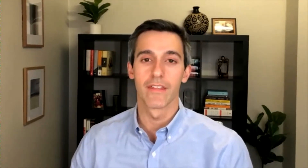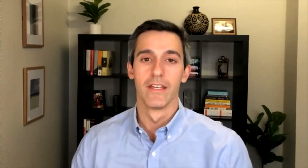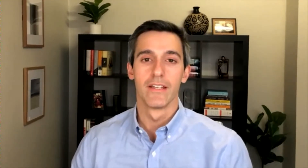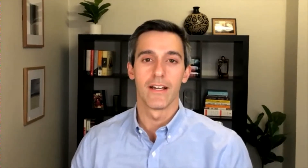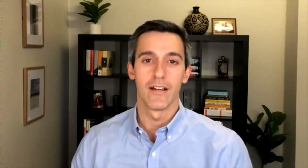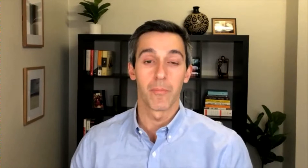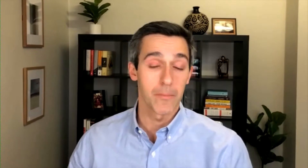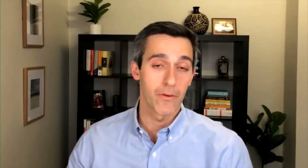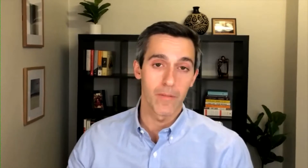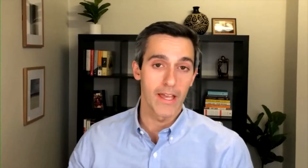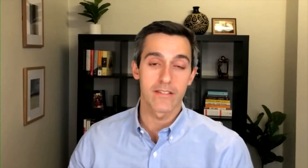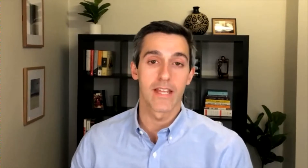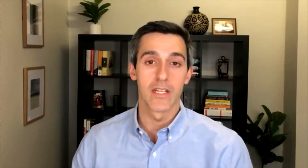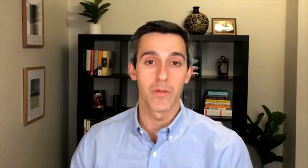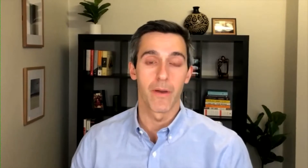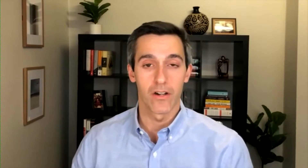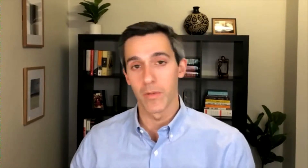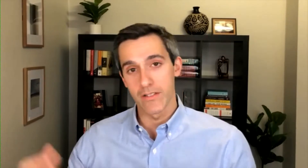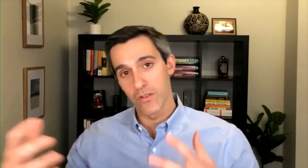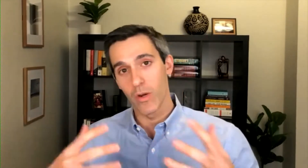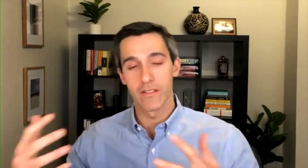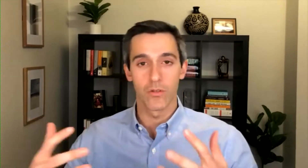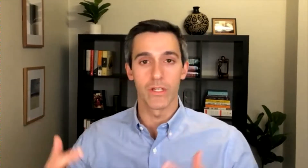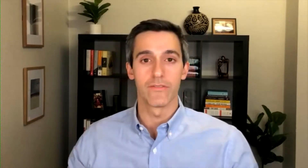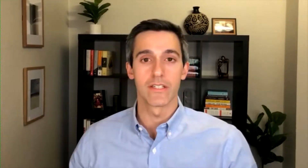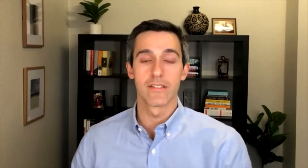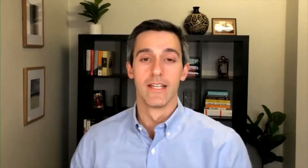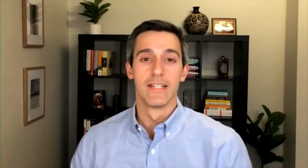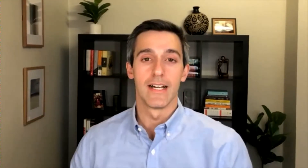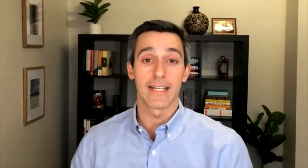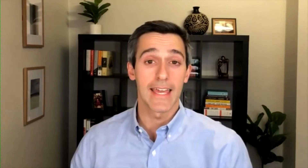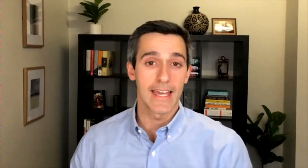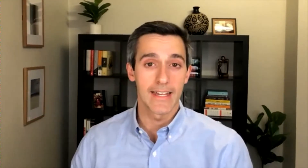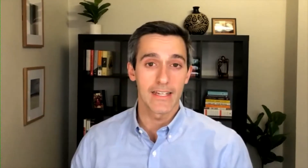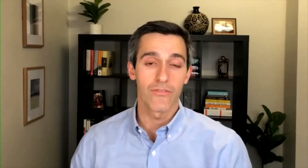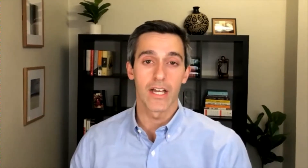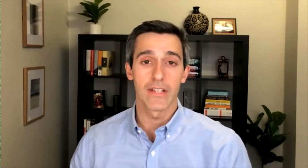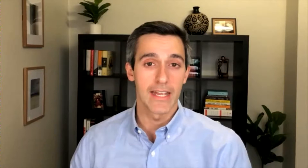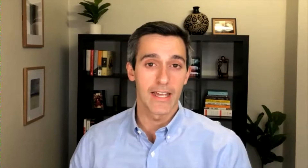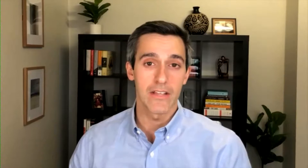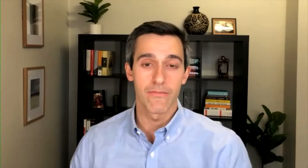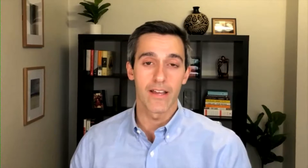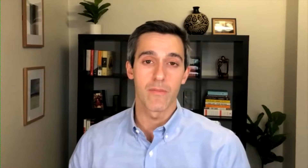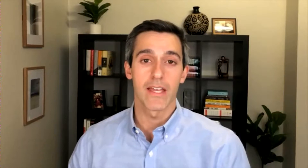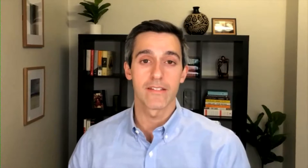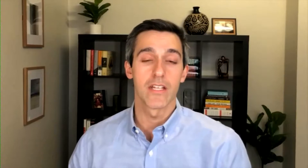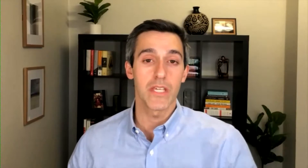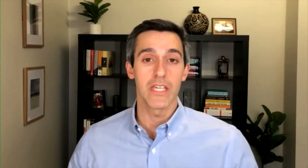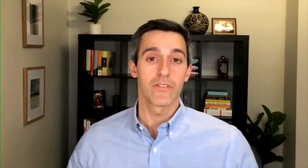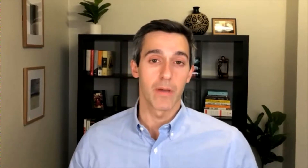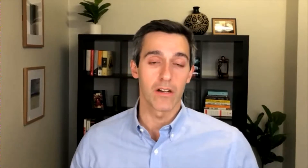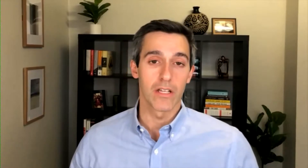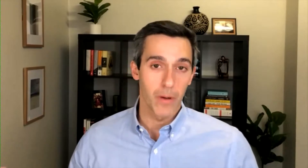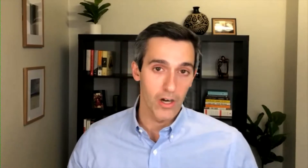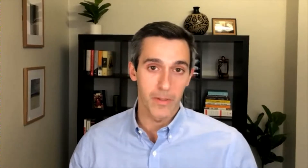cloth. Paper masks tend to be better because of the way that the weave is. KN95 and N95 masks tend to be